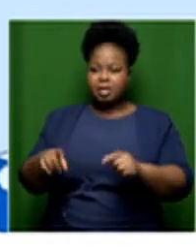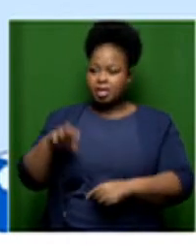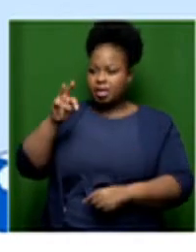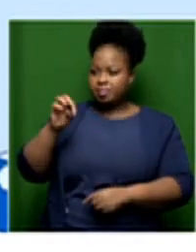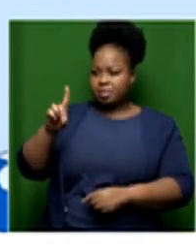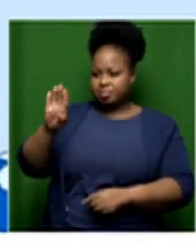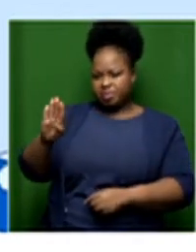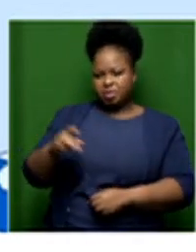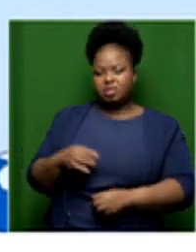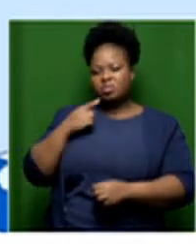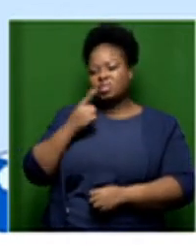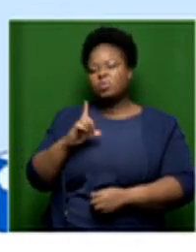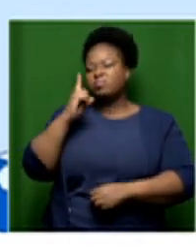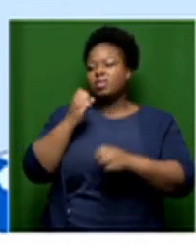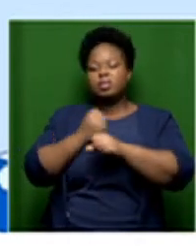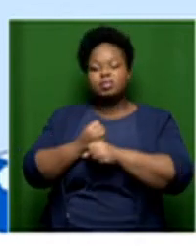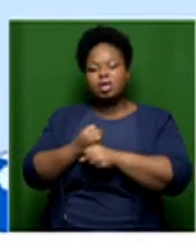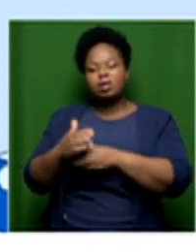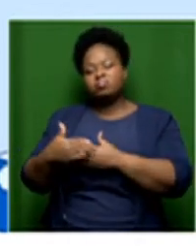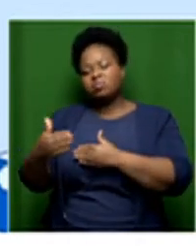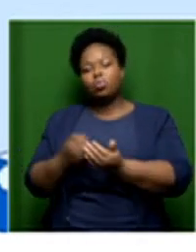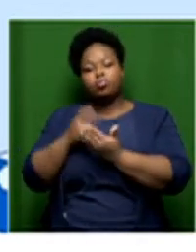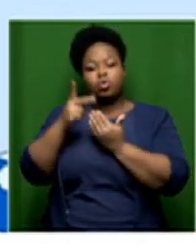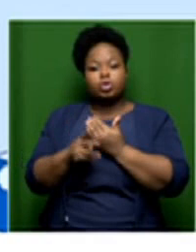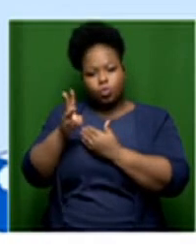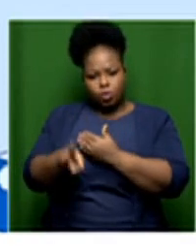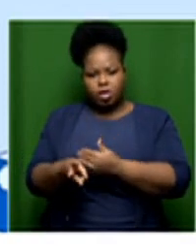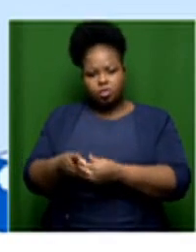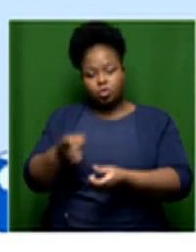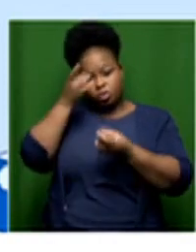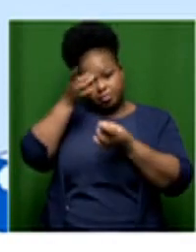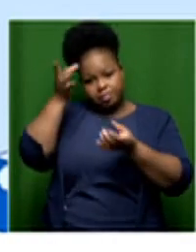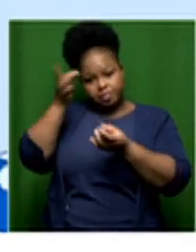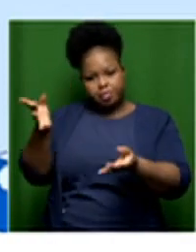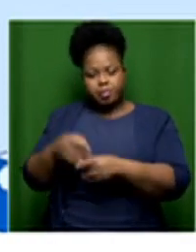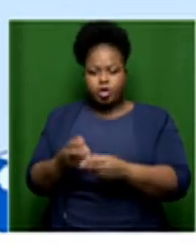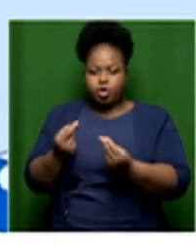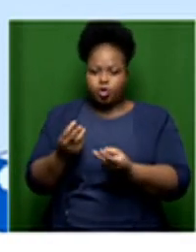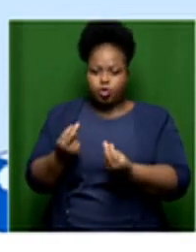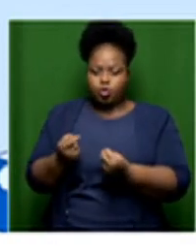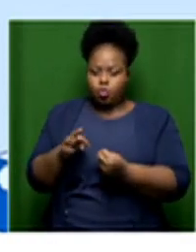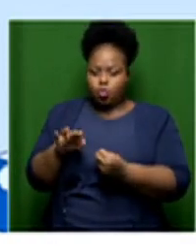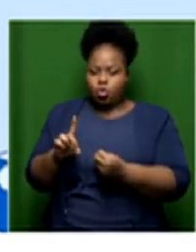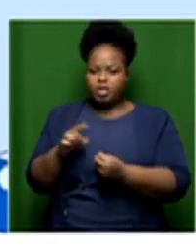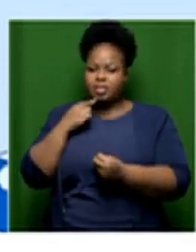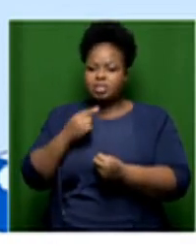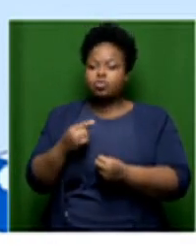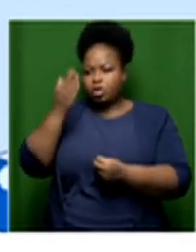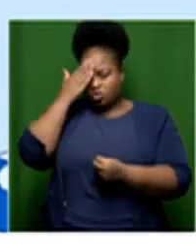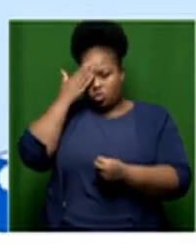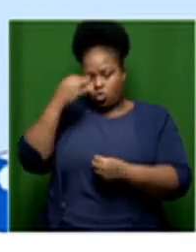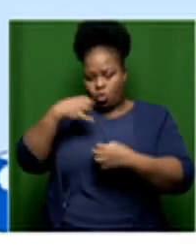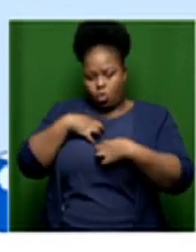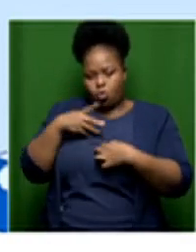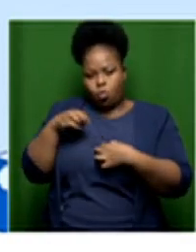that sometime next year they will undertake a project to publicize the new ward, and they've termed it Know Your Ward.